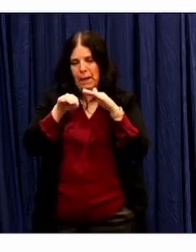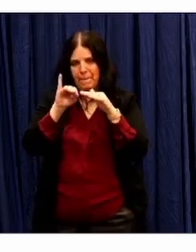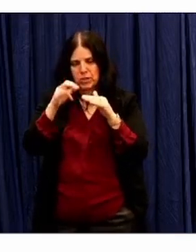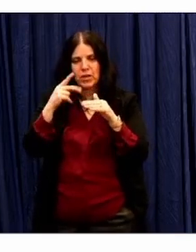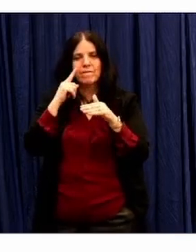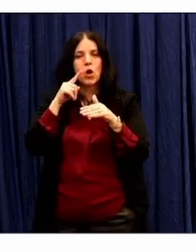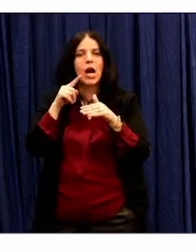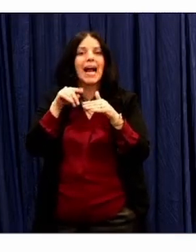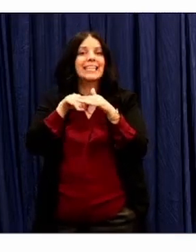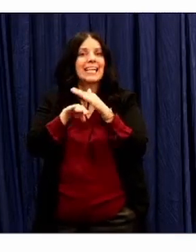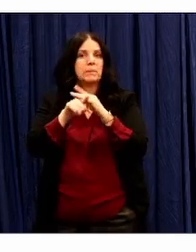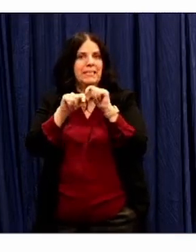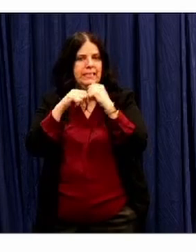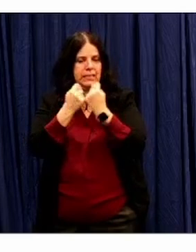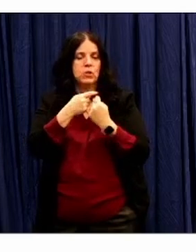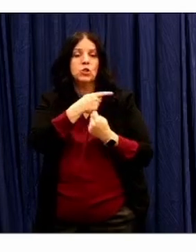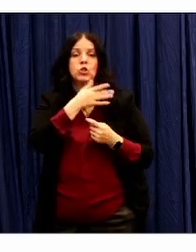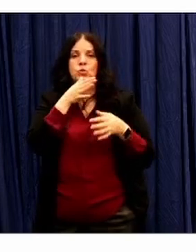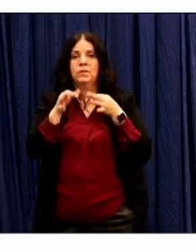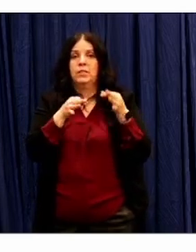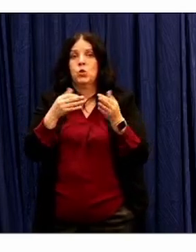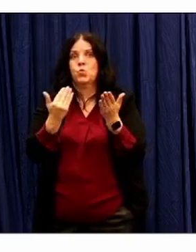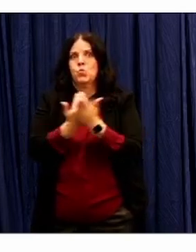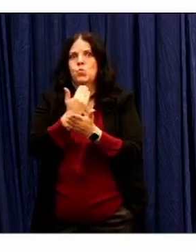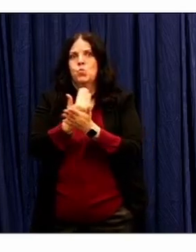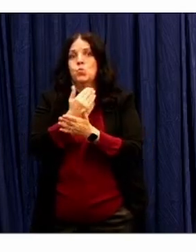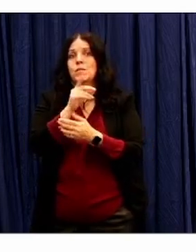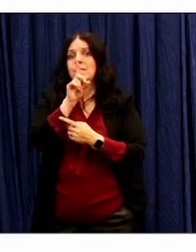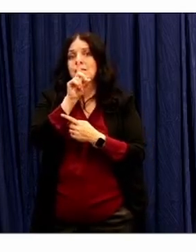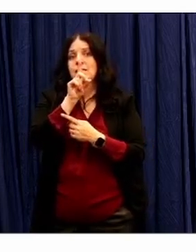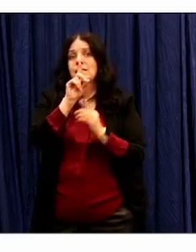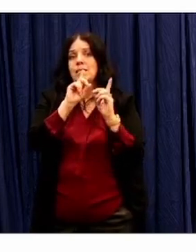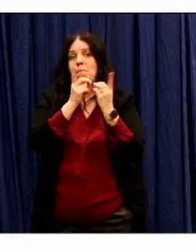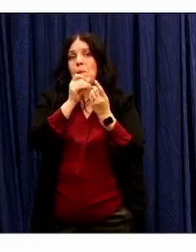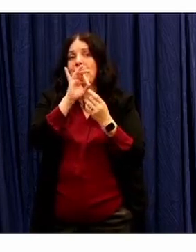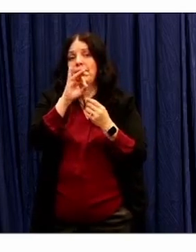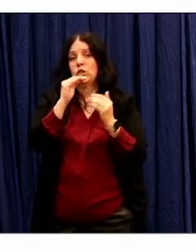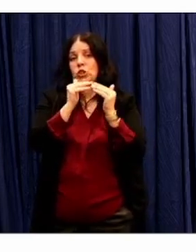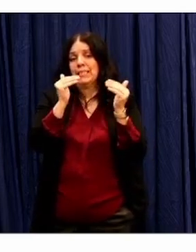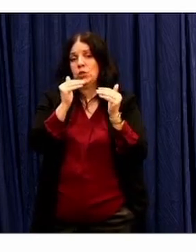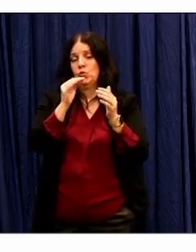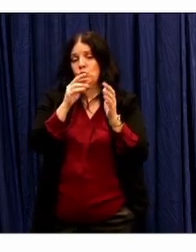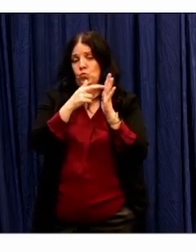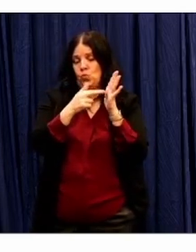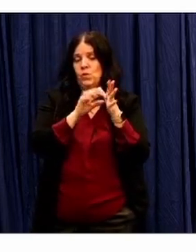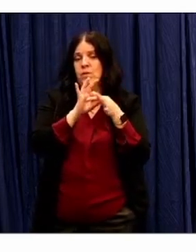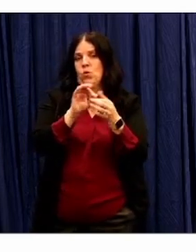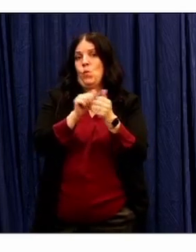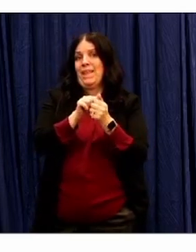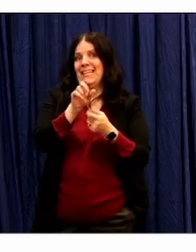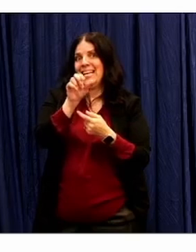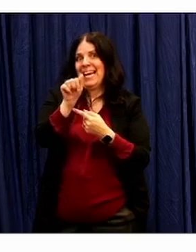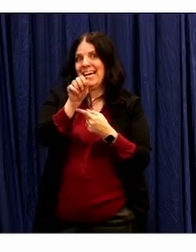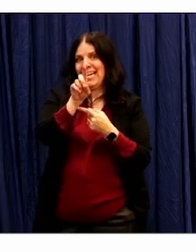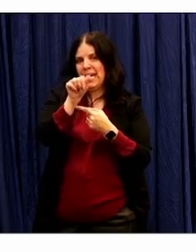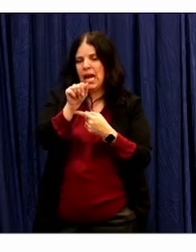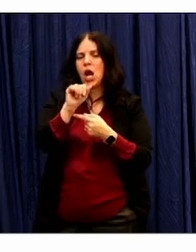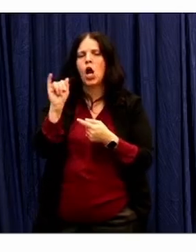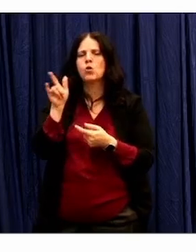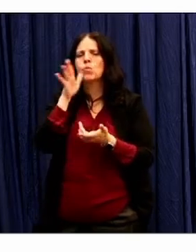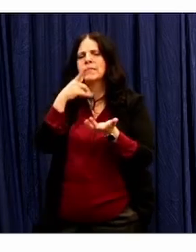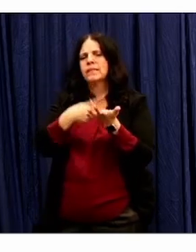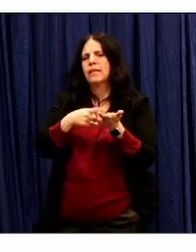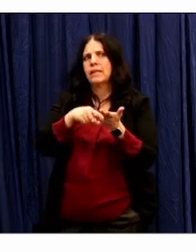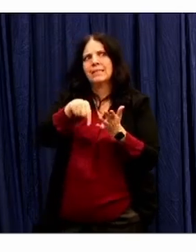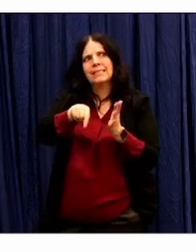be explaining the new Department of Justice rule related to Title II of the ADA. She'll also address what is happening at the